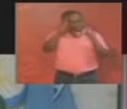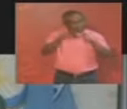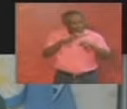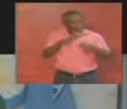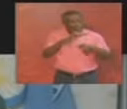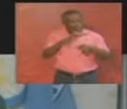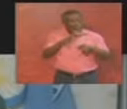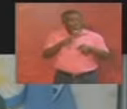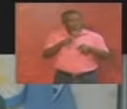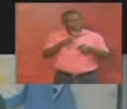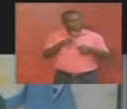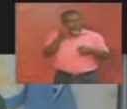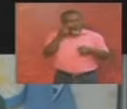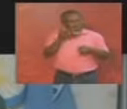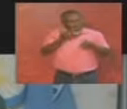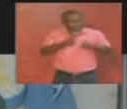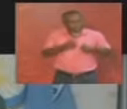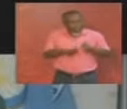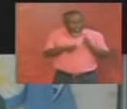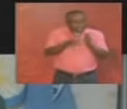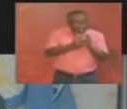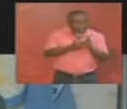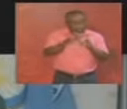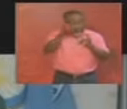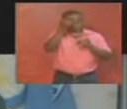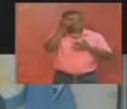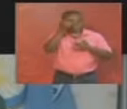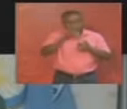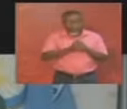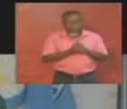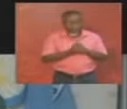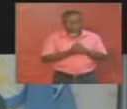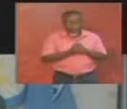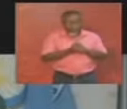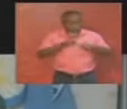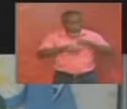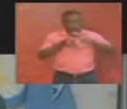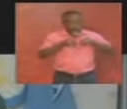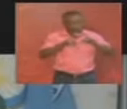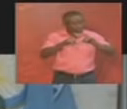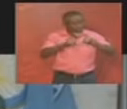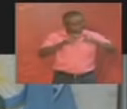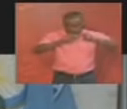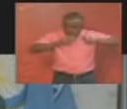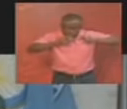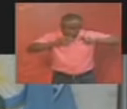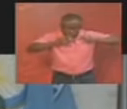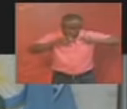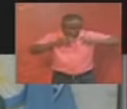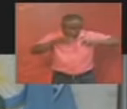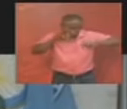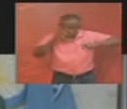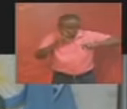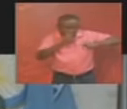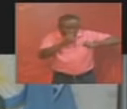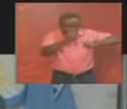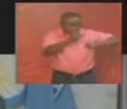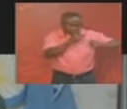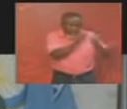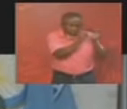epidemiological investigations are still ongoing with respect to where the initial index case for these cases may have